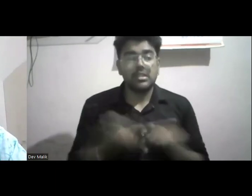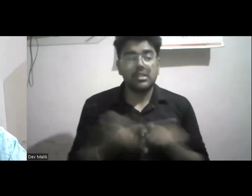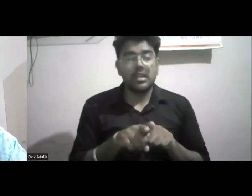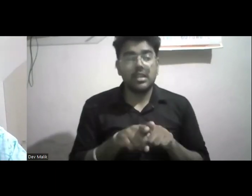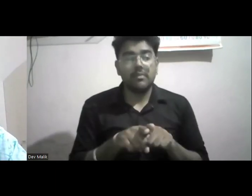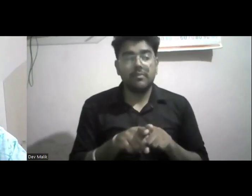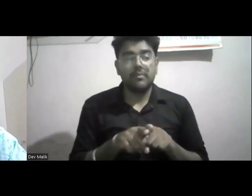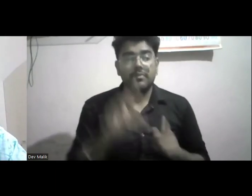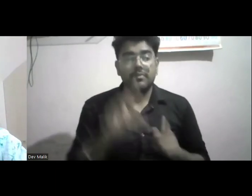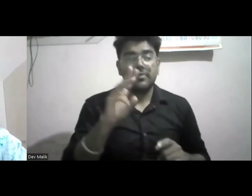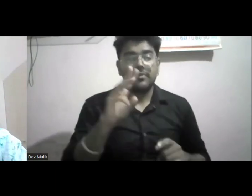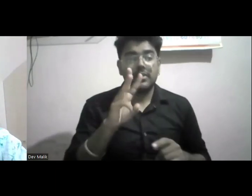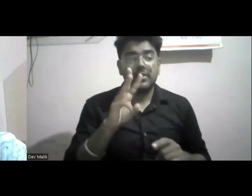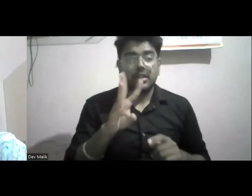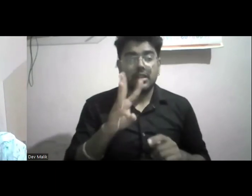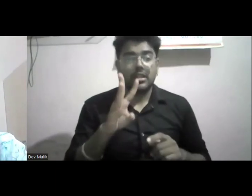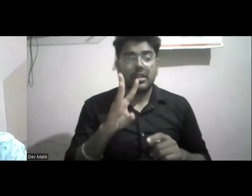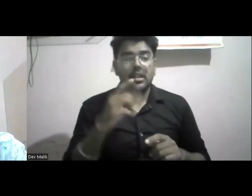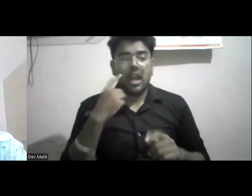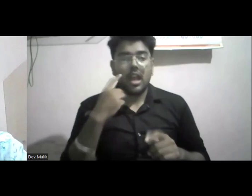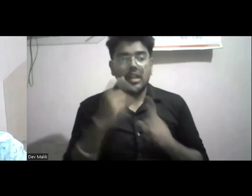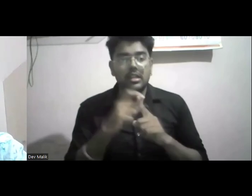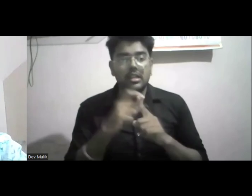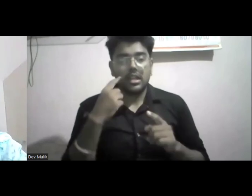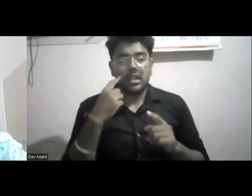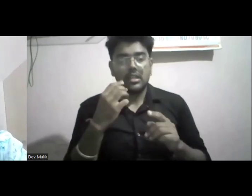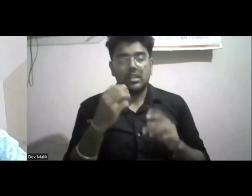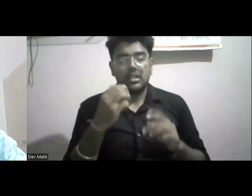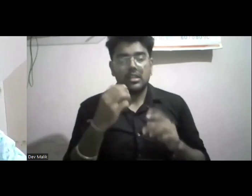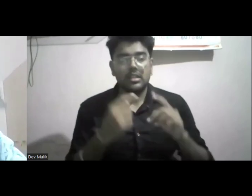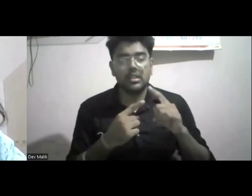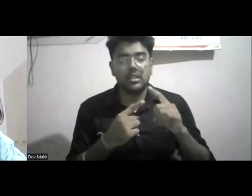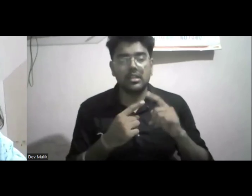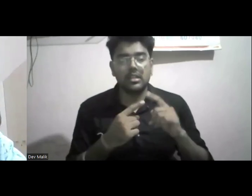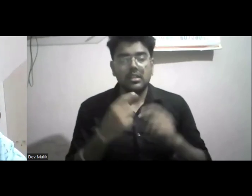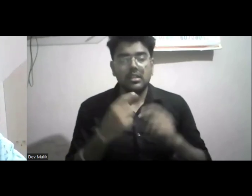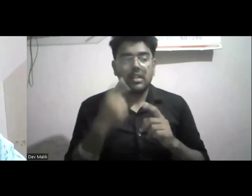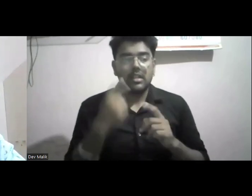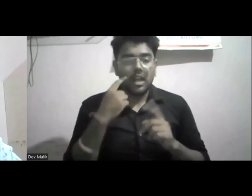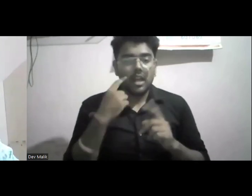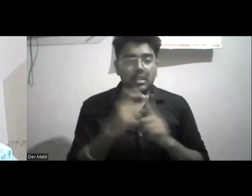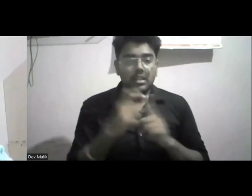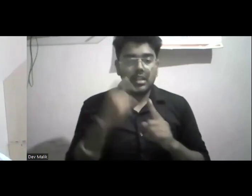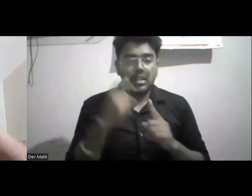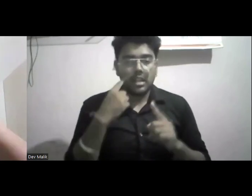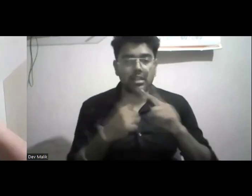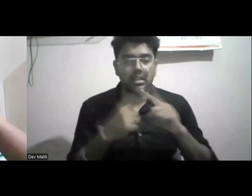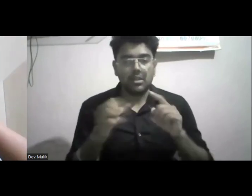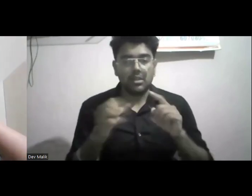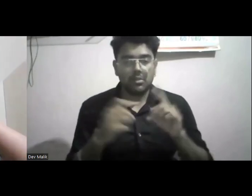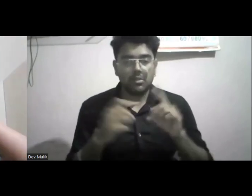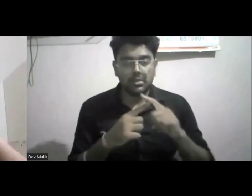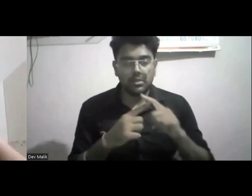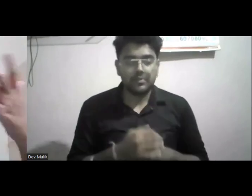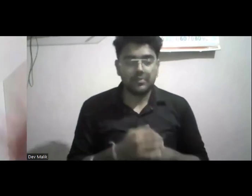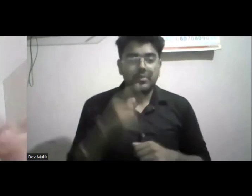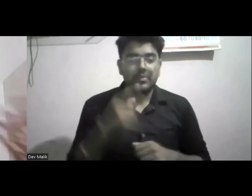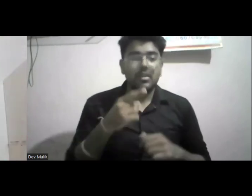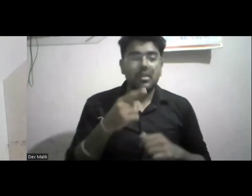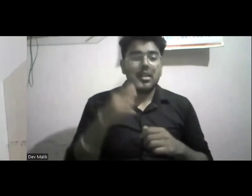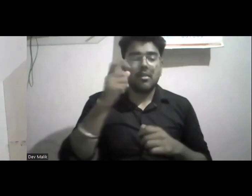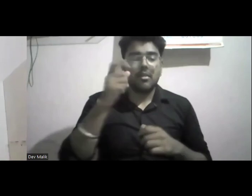boy commits suicide. Yeah, very true. Invisible, disabilities and the...